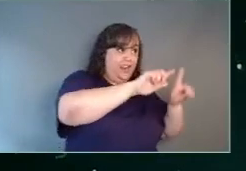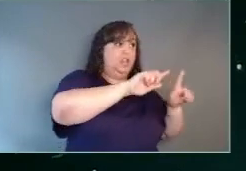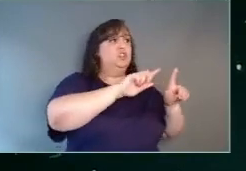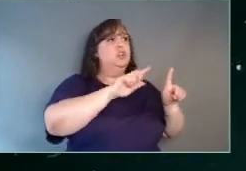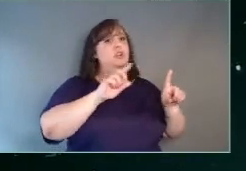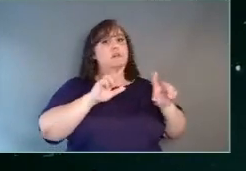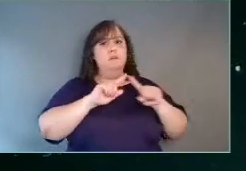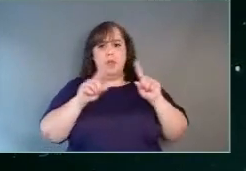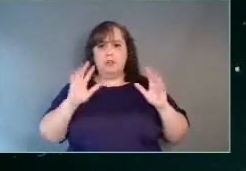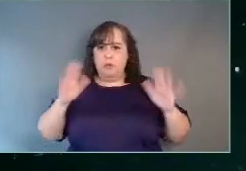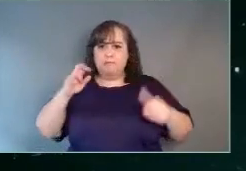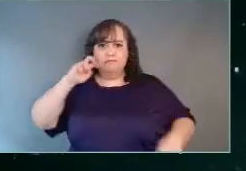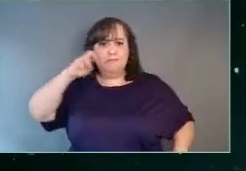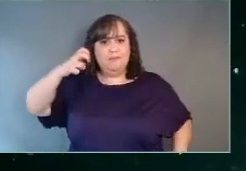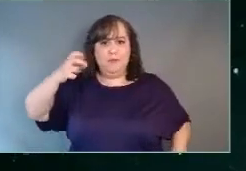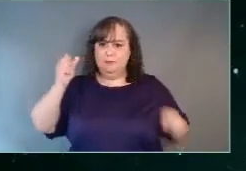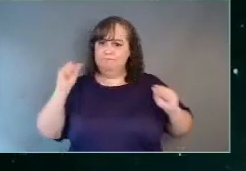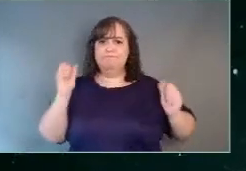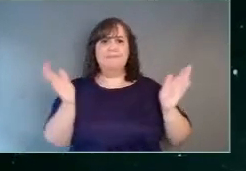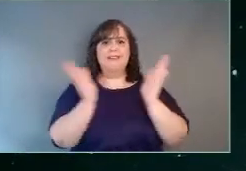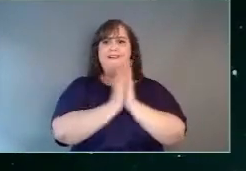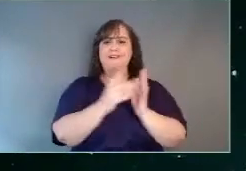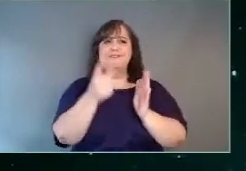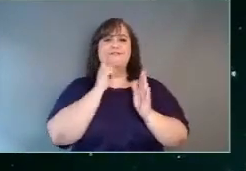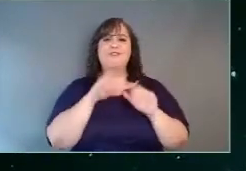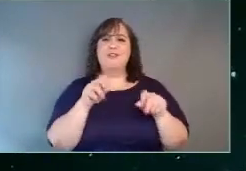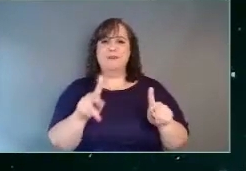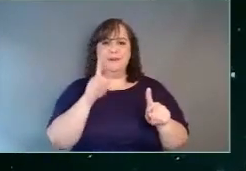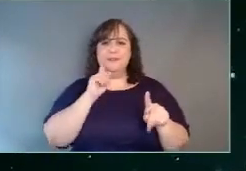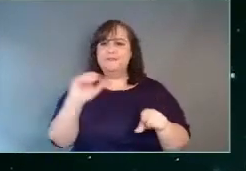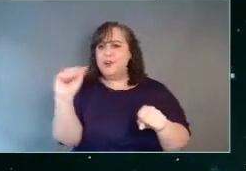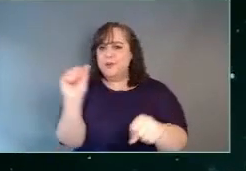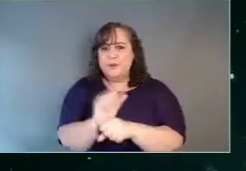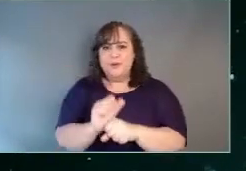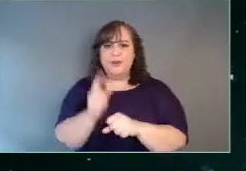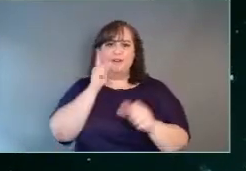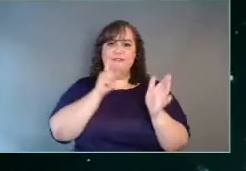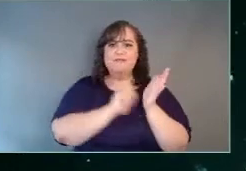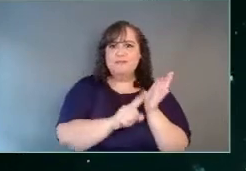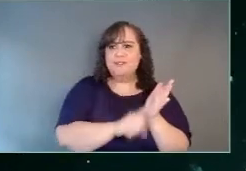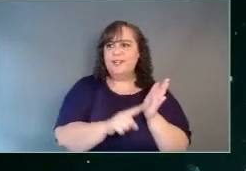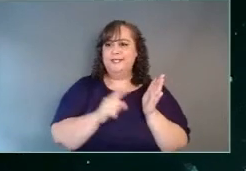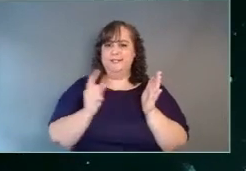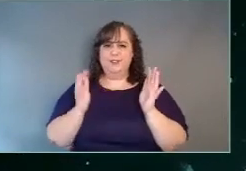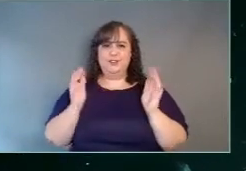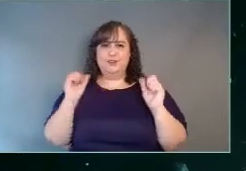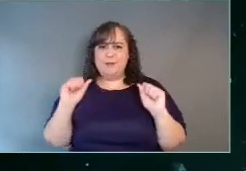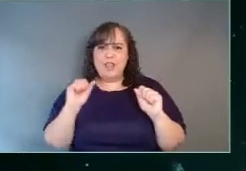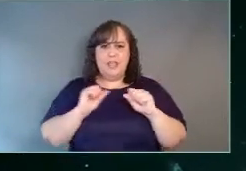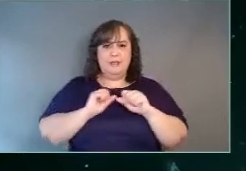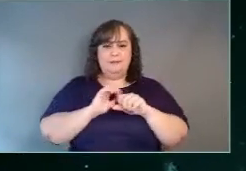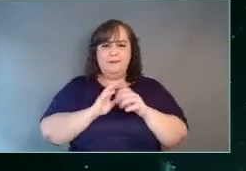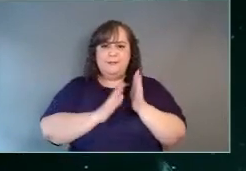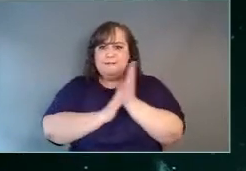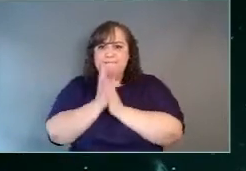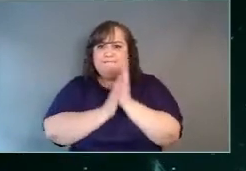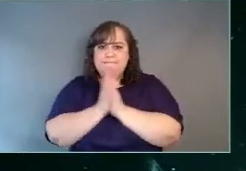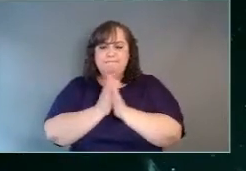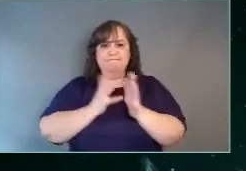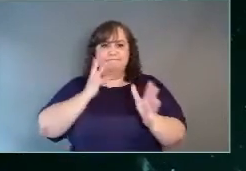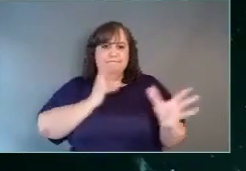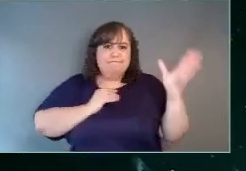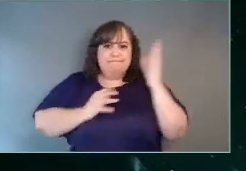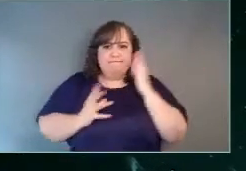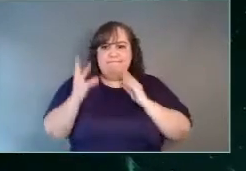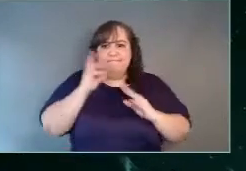for opportunities to do work, to do research, so that you can get that work experience and internship experience along with